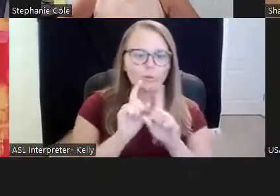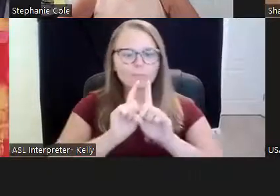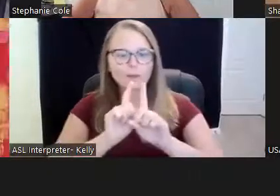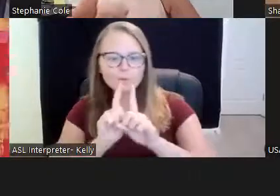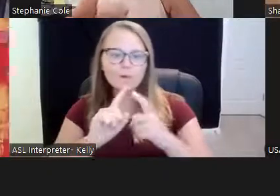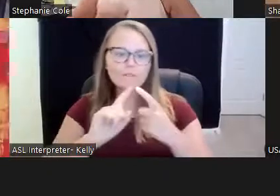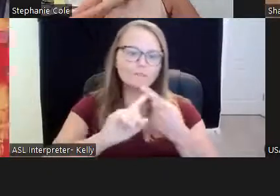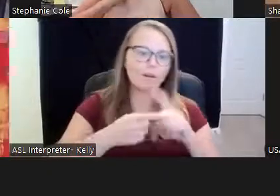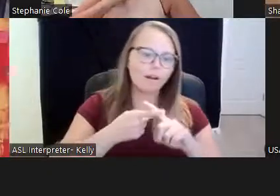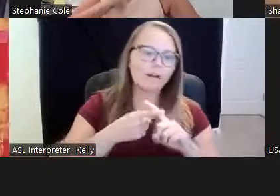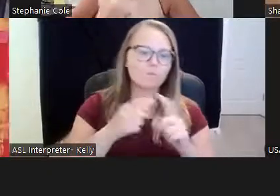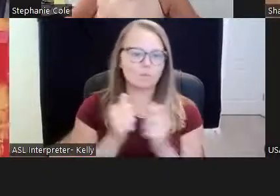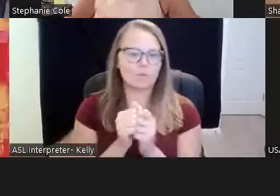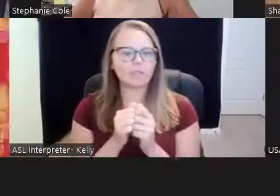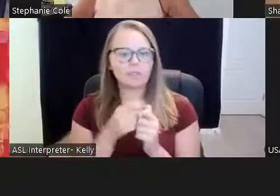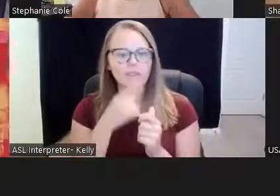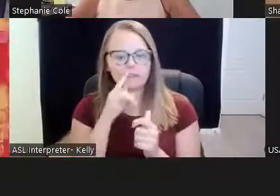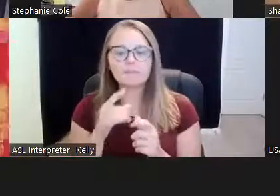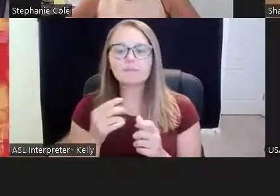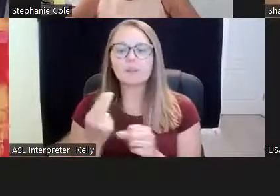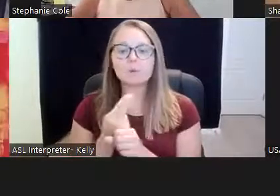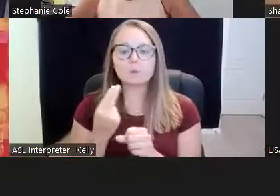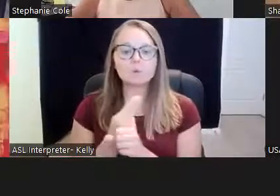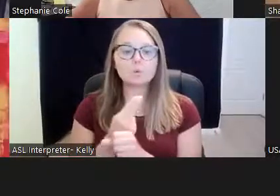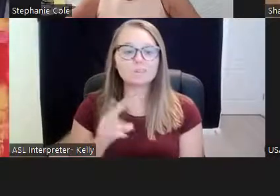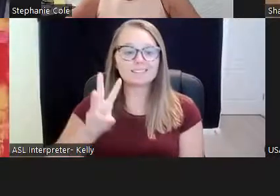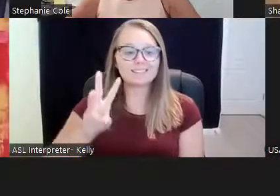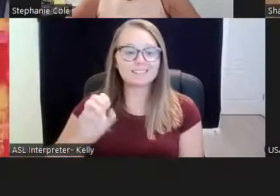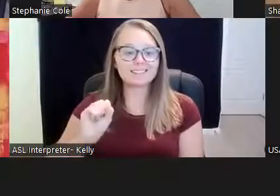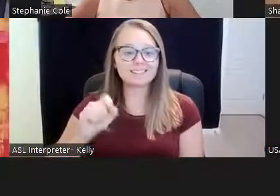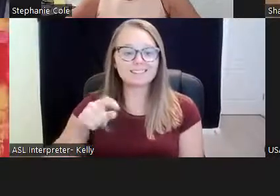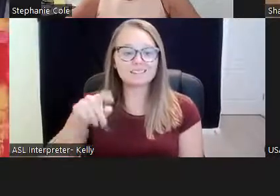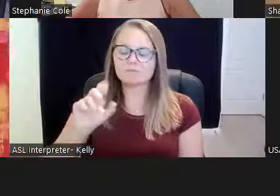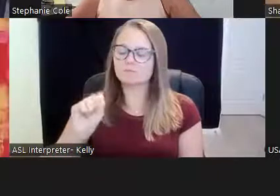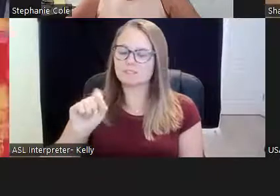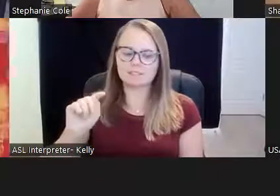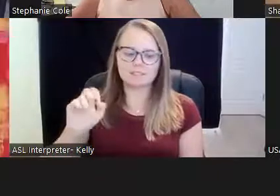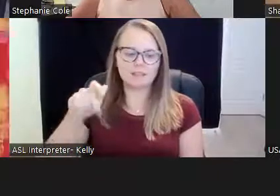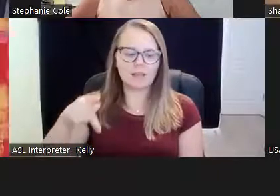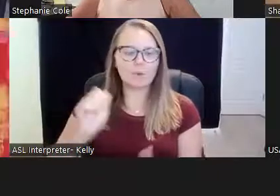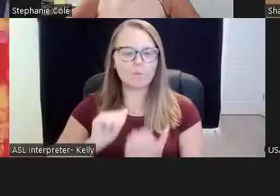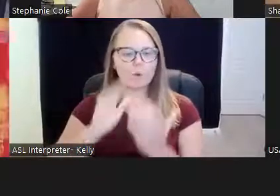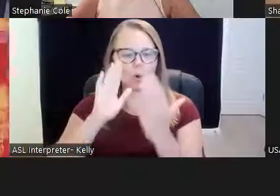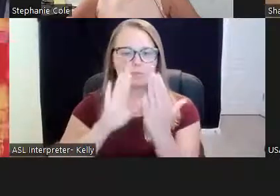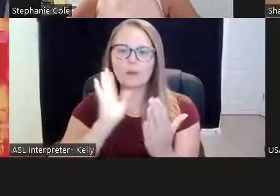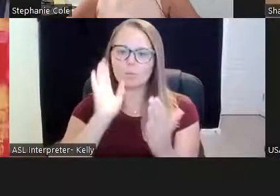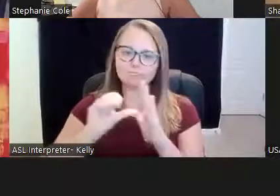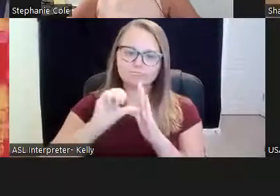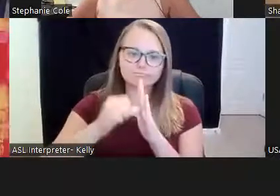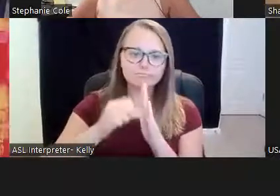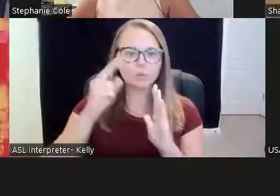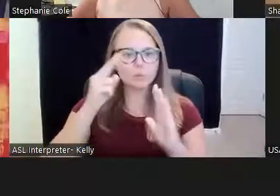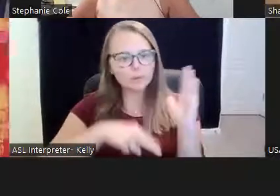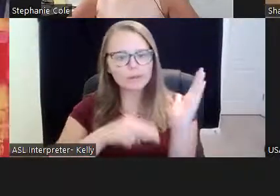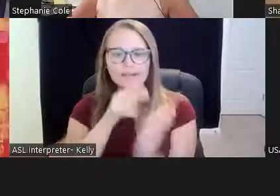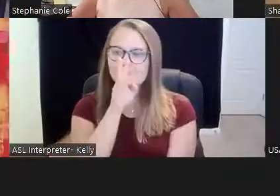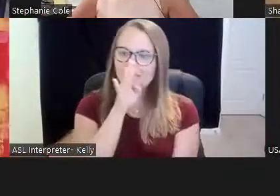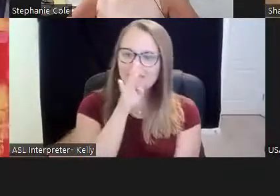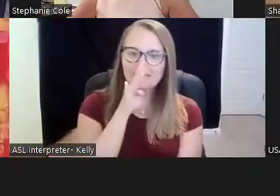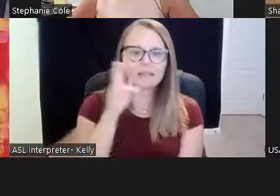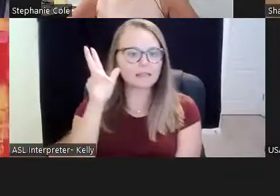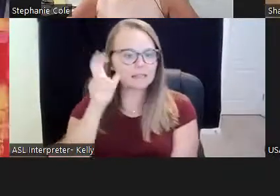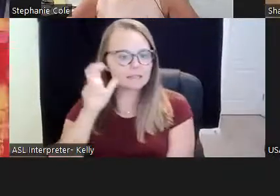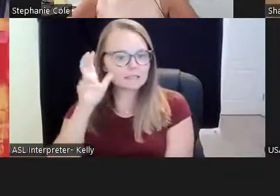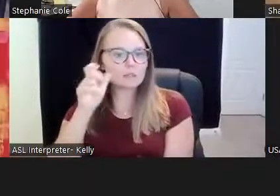friends. Tutors use a six-step approach to literacy designed by educators that emphasizes improved reading, speaking, listening, and